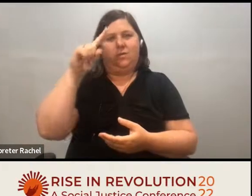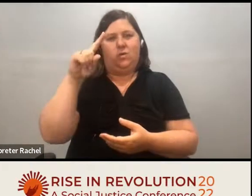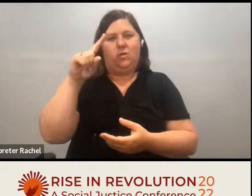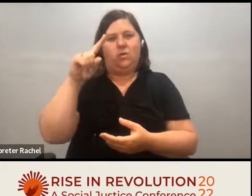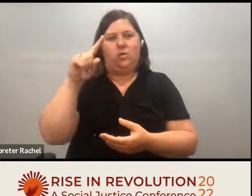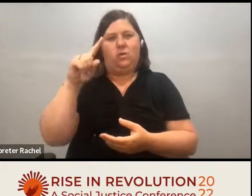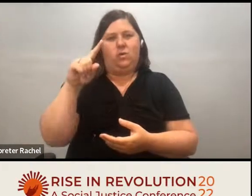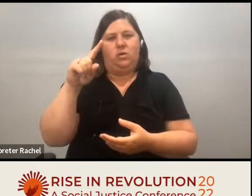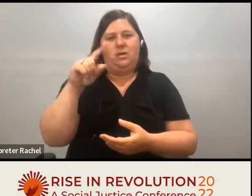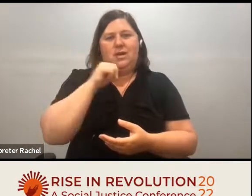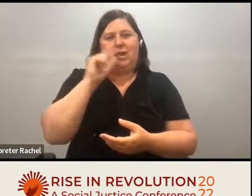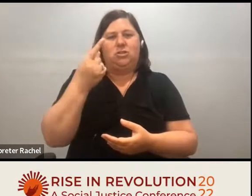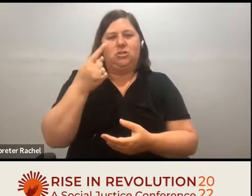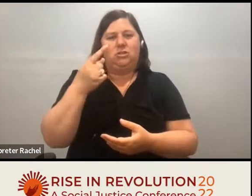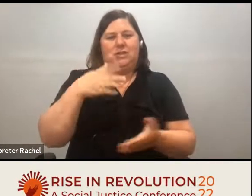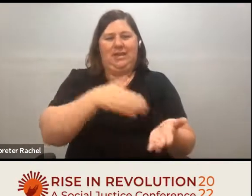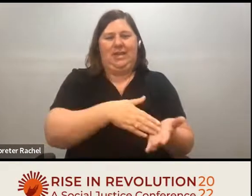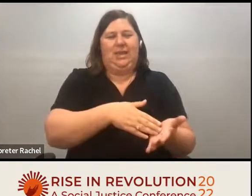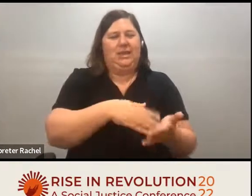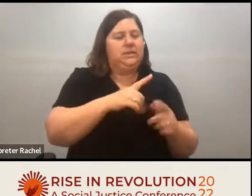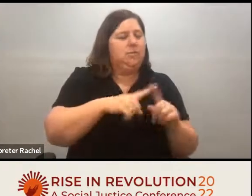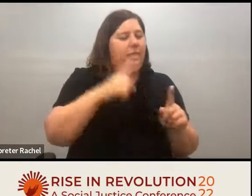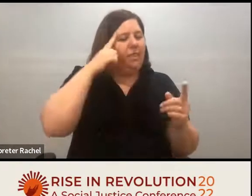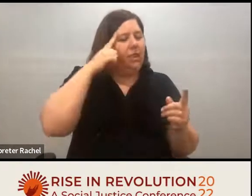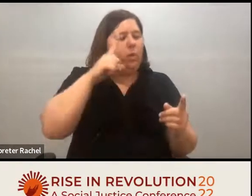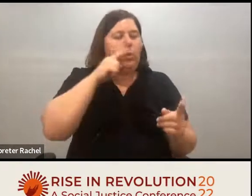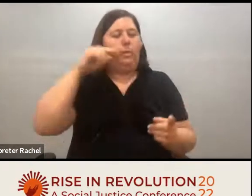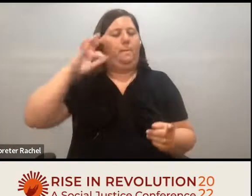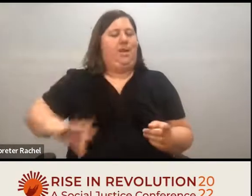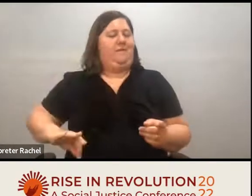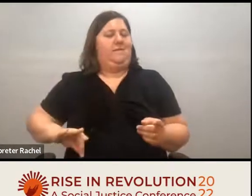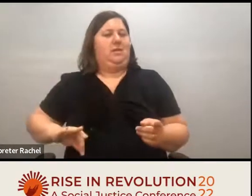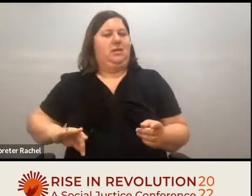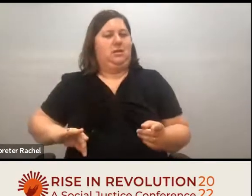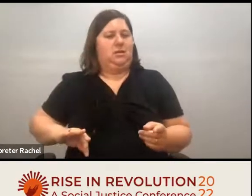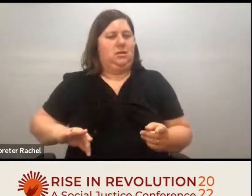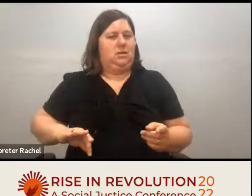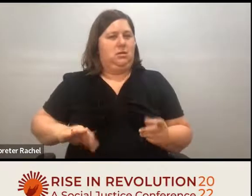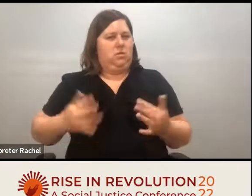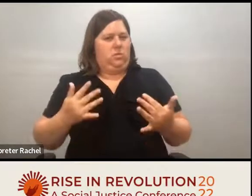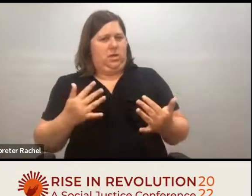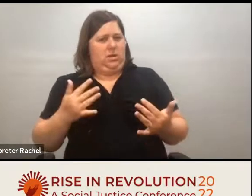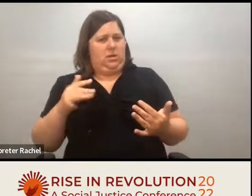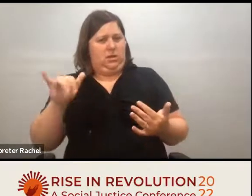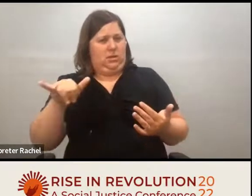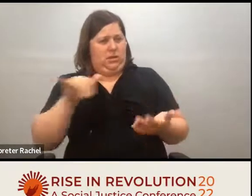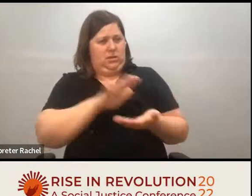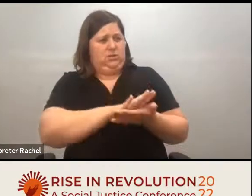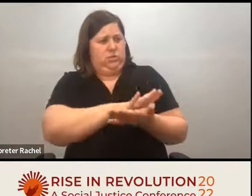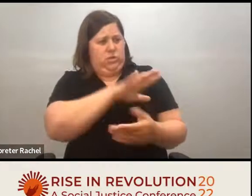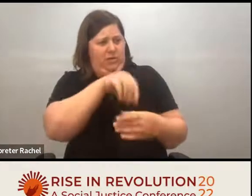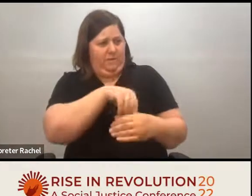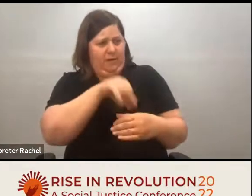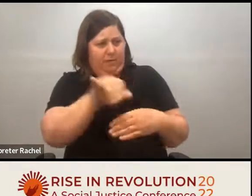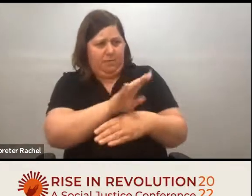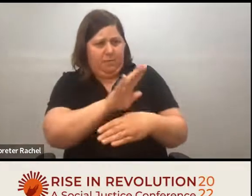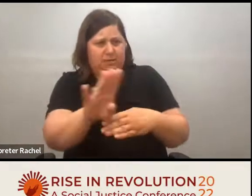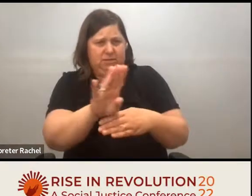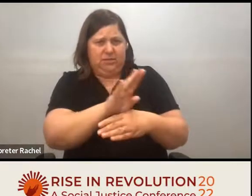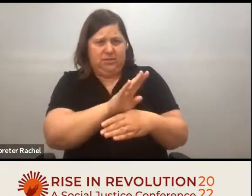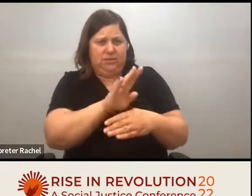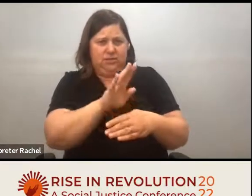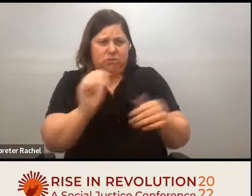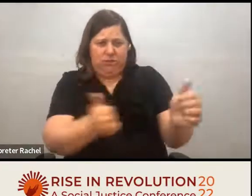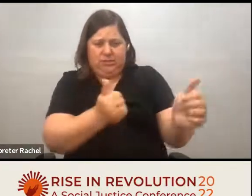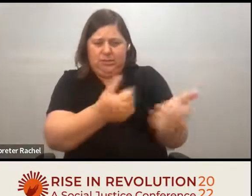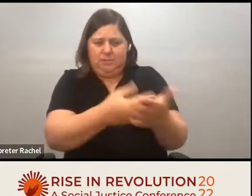just the assault, but also like who's kind of benefiting from that? What are the businesses? Wait, is our school involved in that business? Like chasing some of those